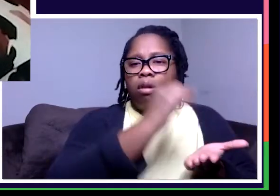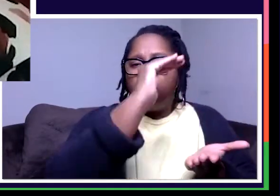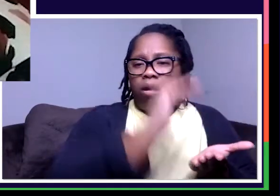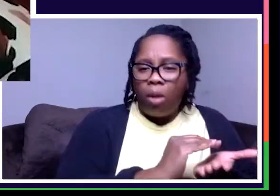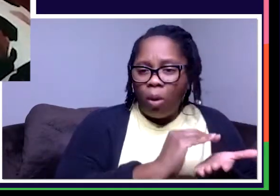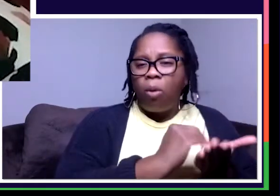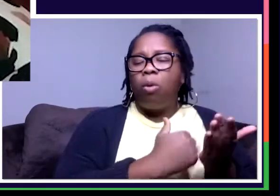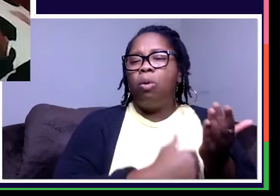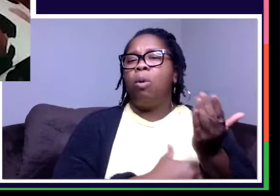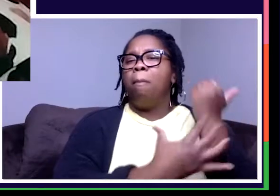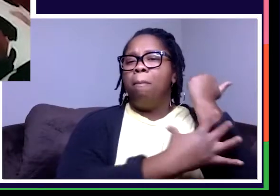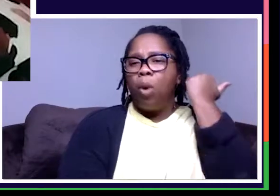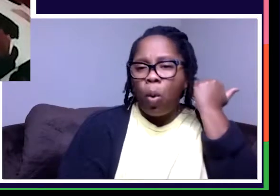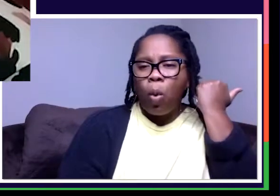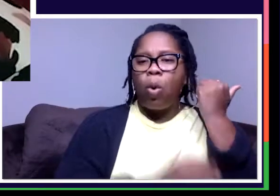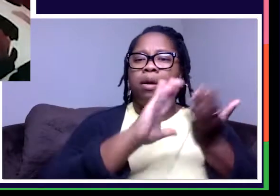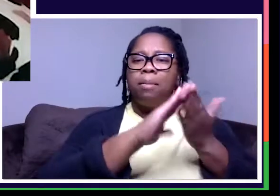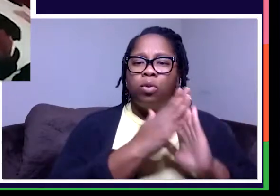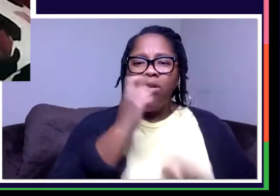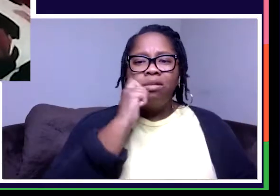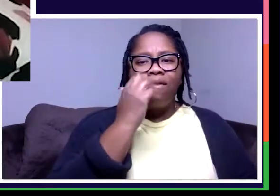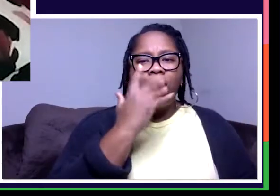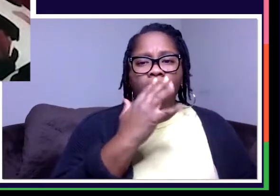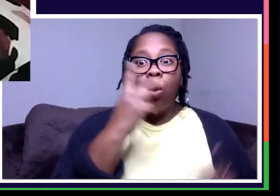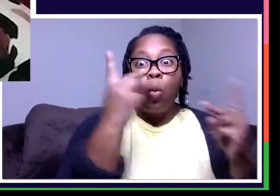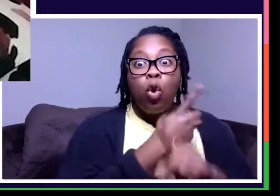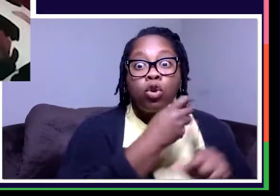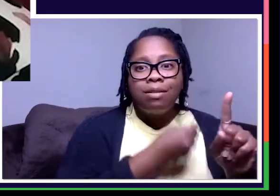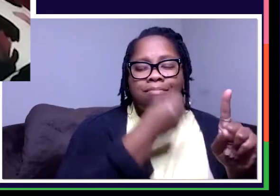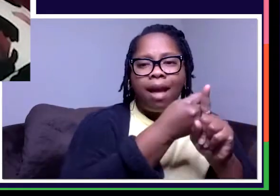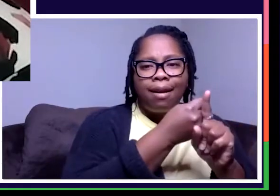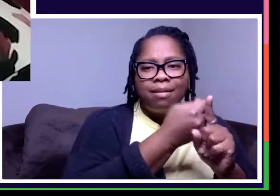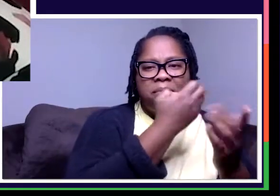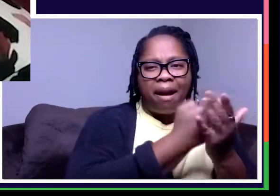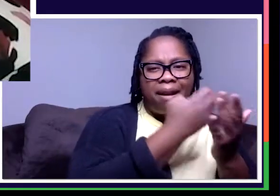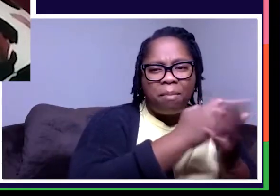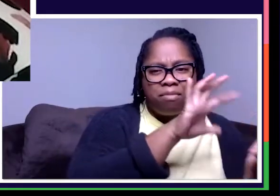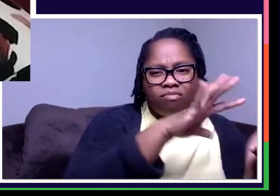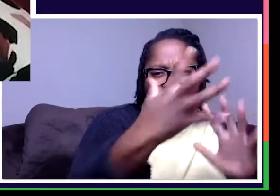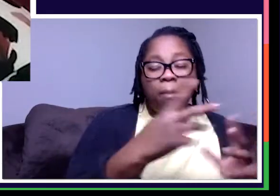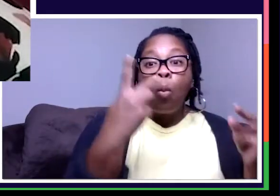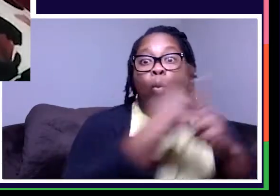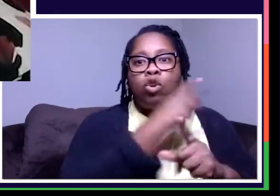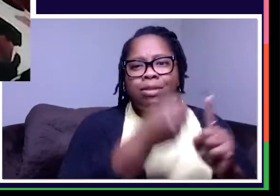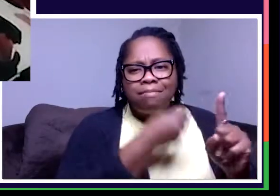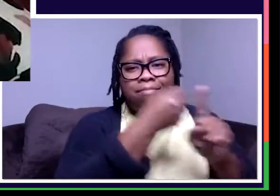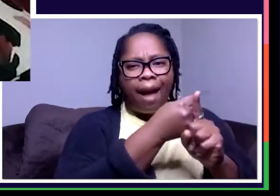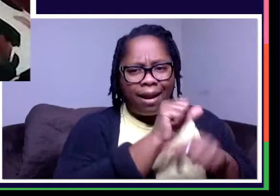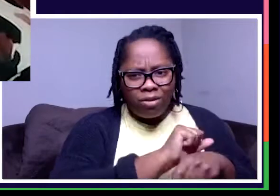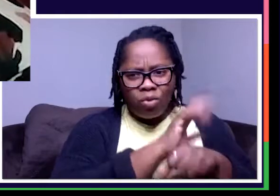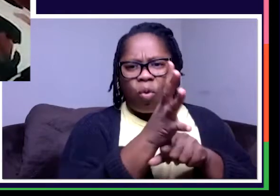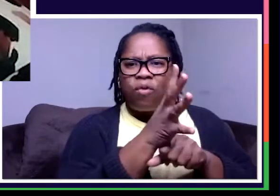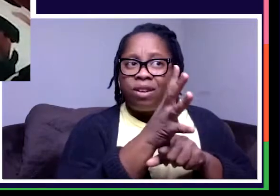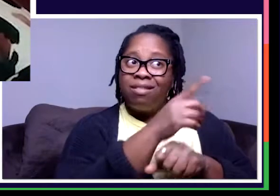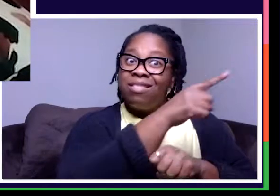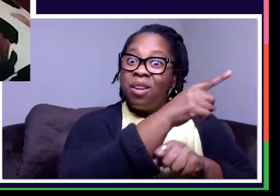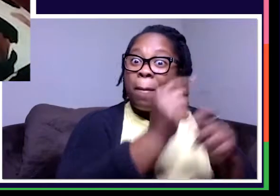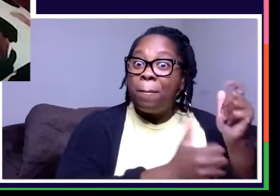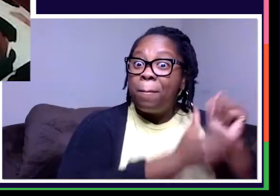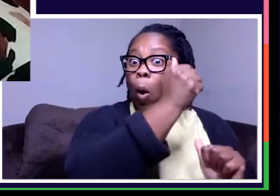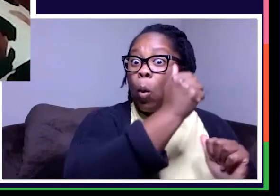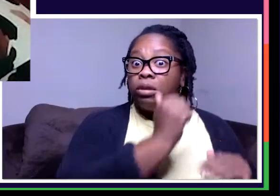ones disproportionately impacted by the economic and health impacts of the pandemic, are